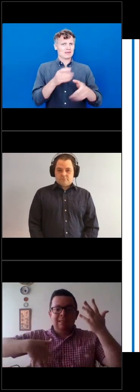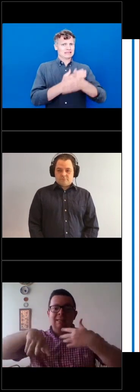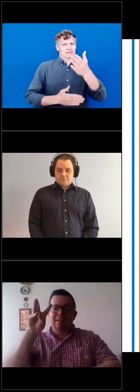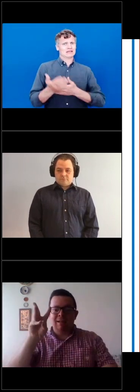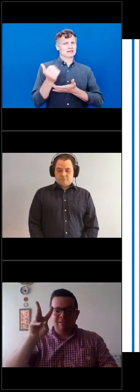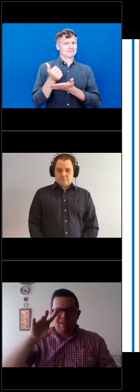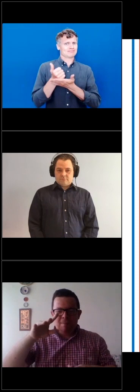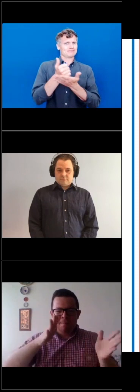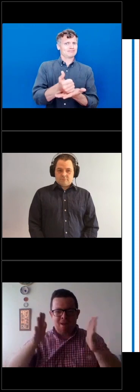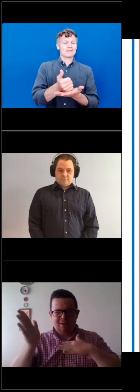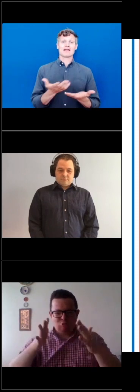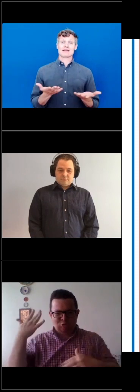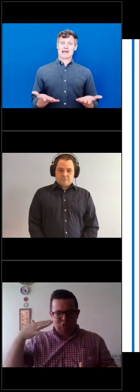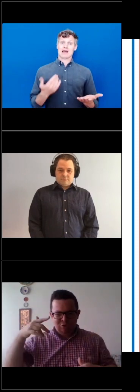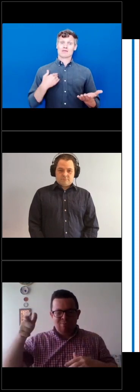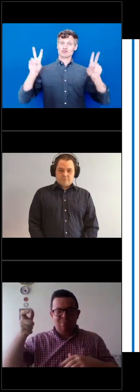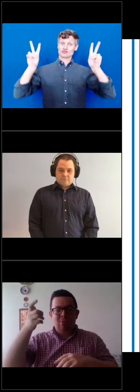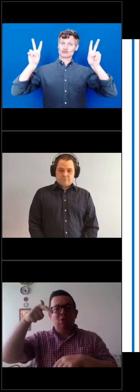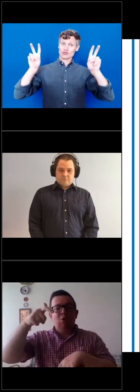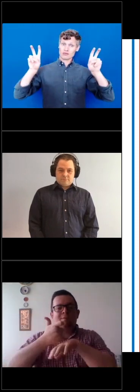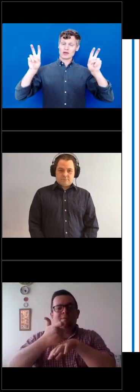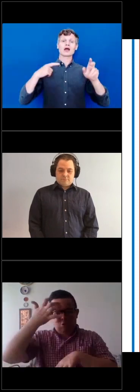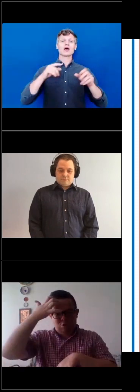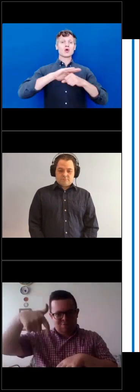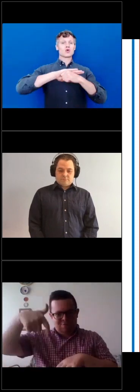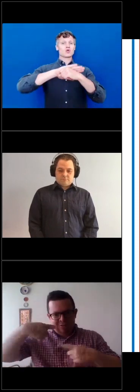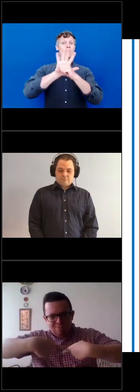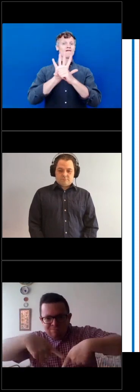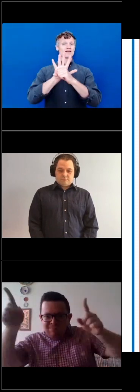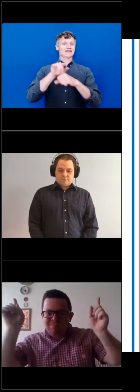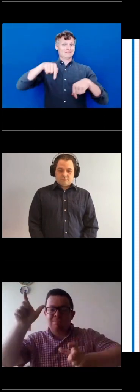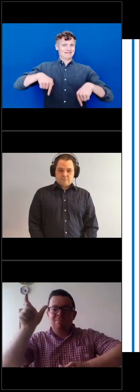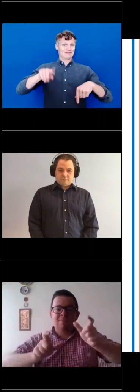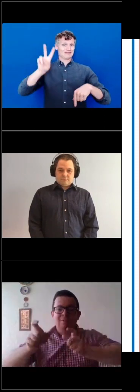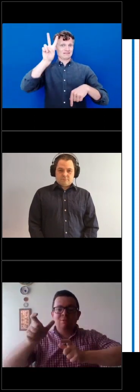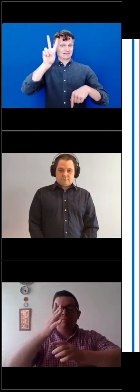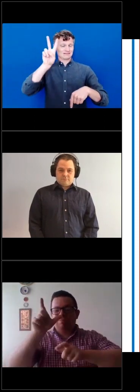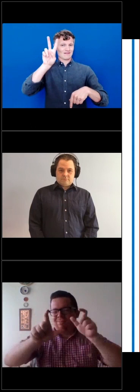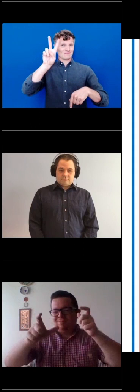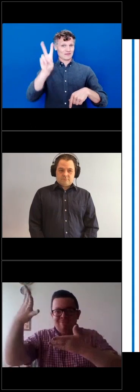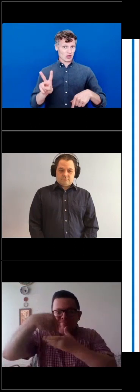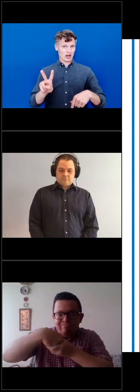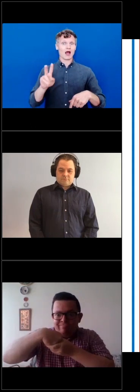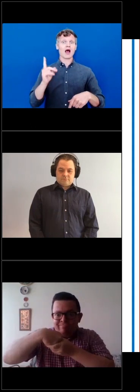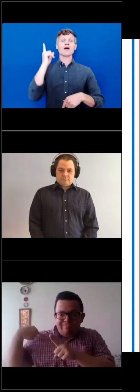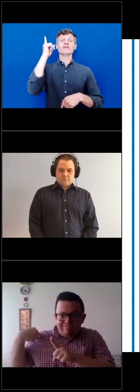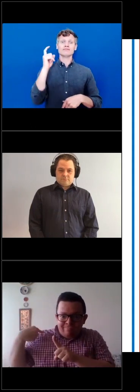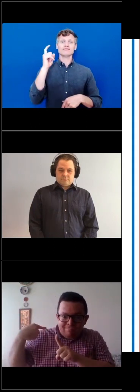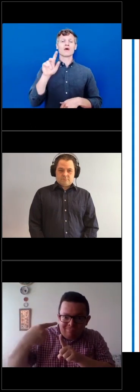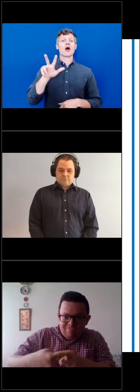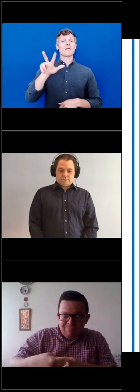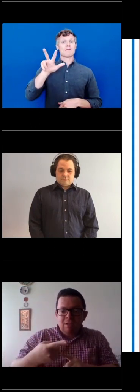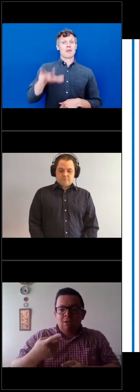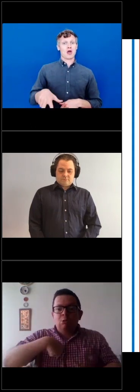the COVID situation here in Venezuela since March the 13th, since government has taken some